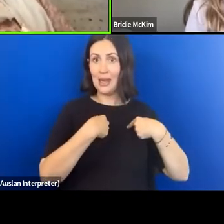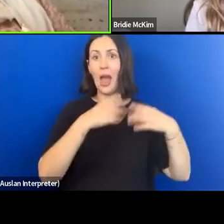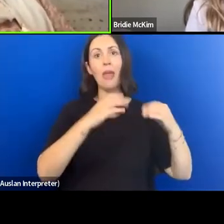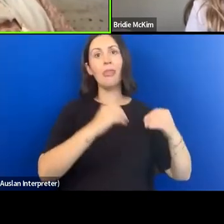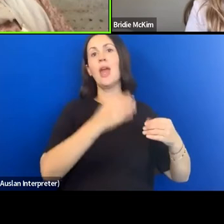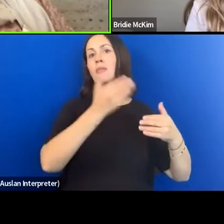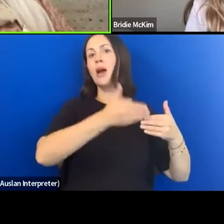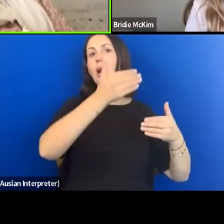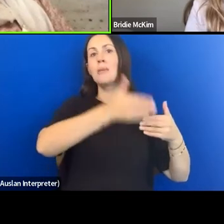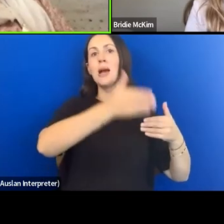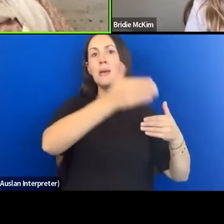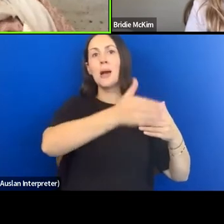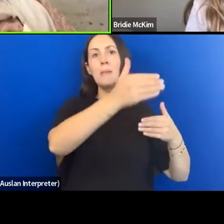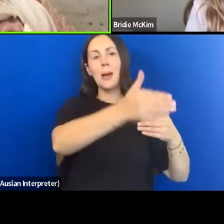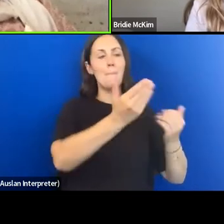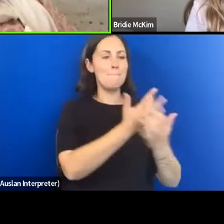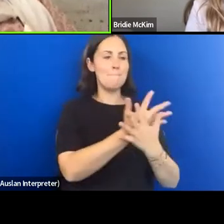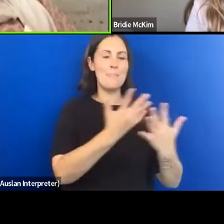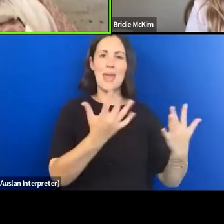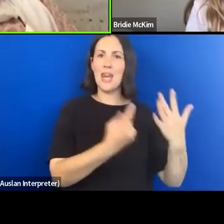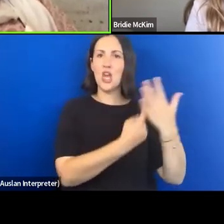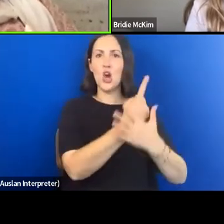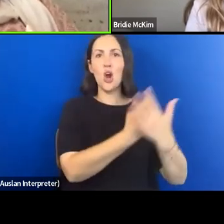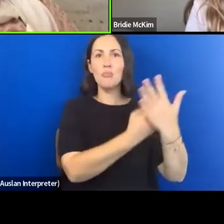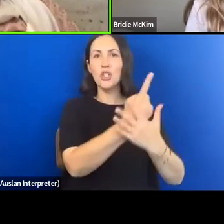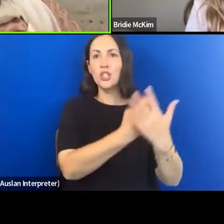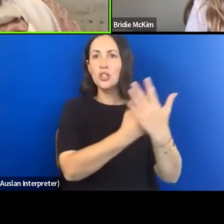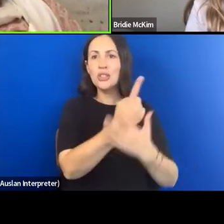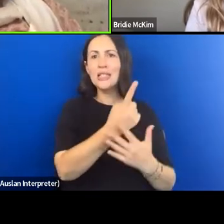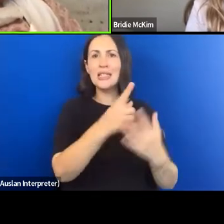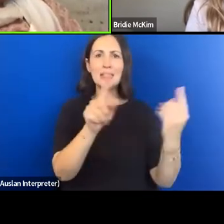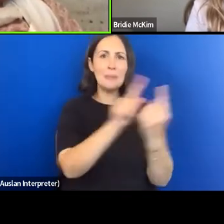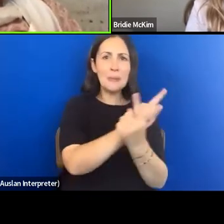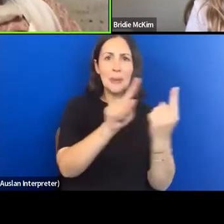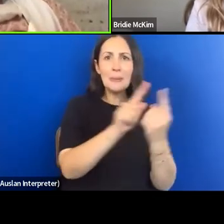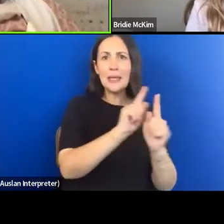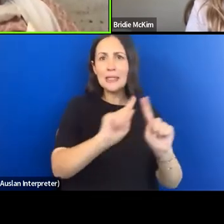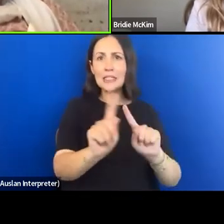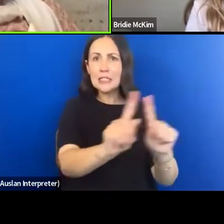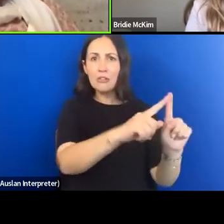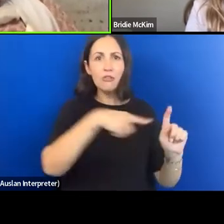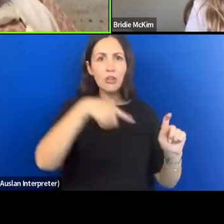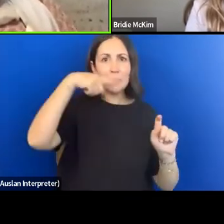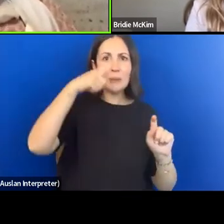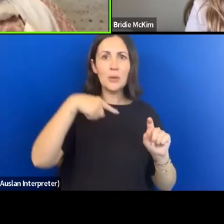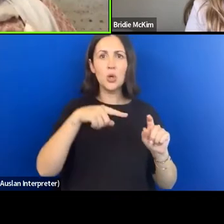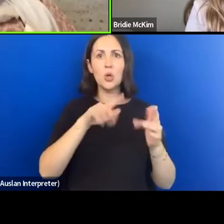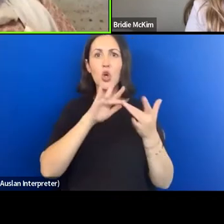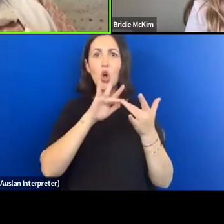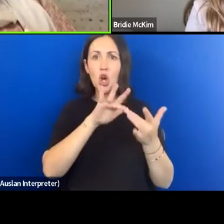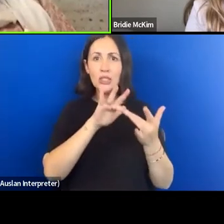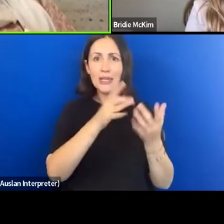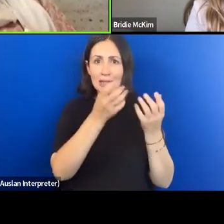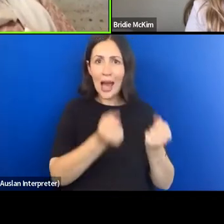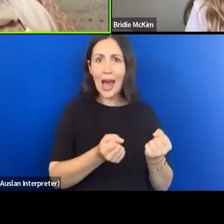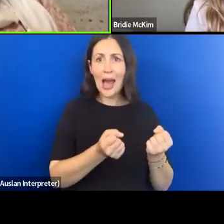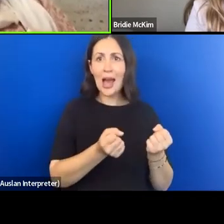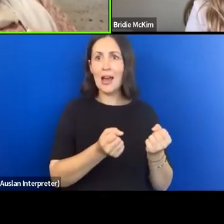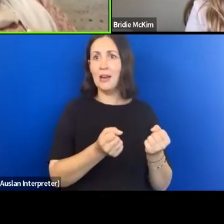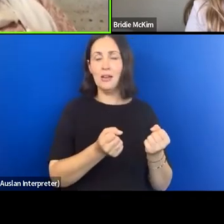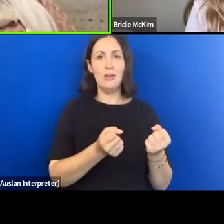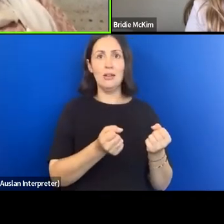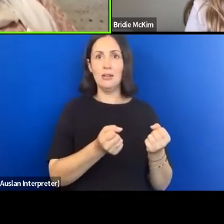opportunities and things like that and the relationships that I made just kept coming and kept